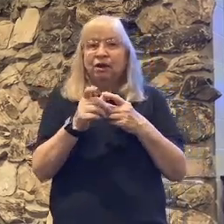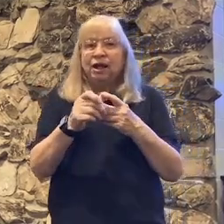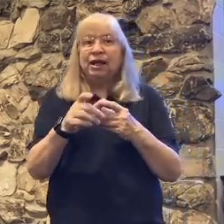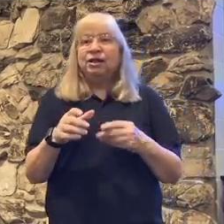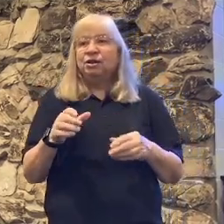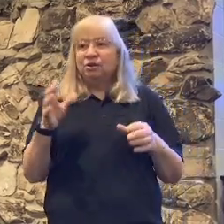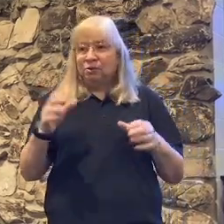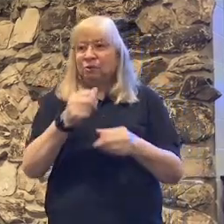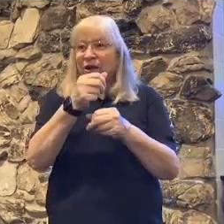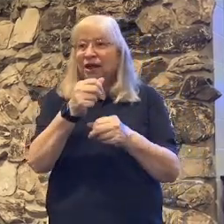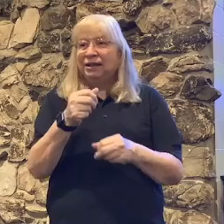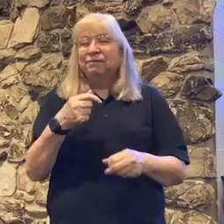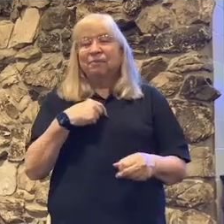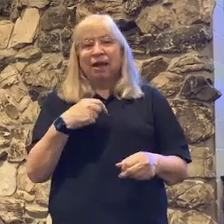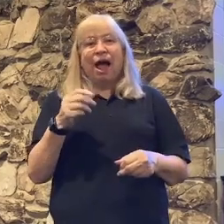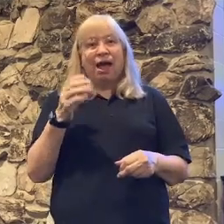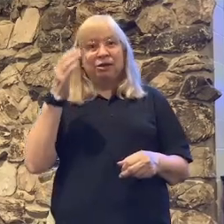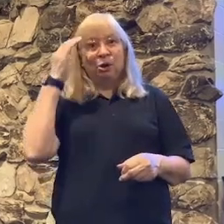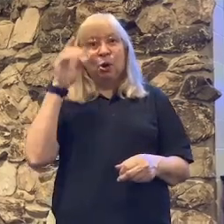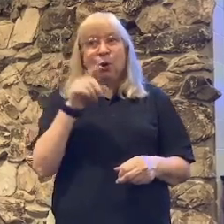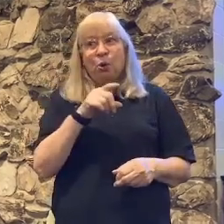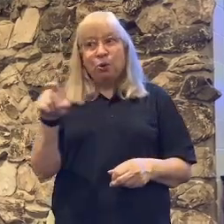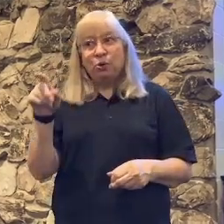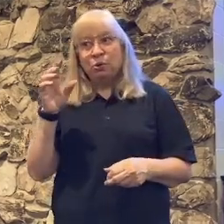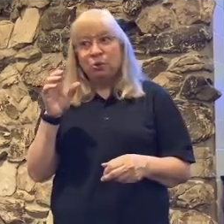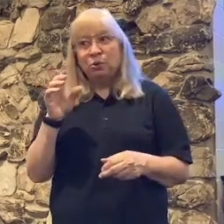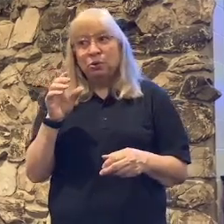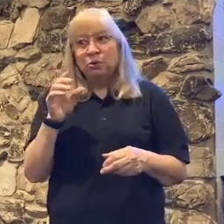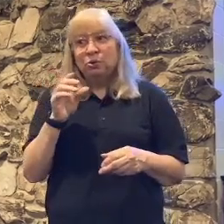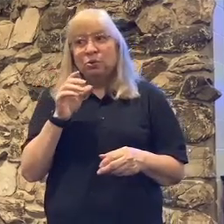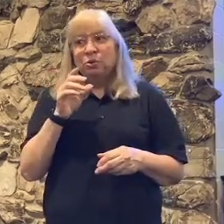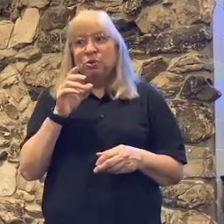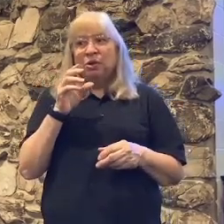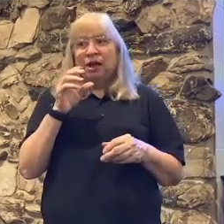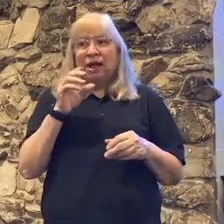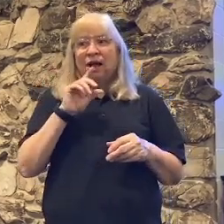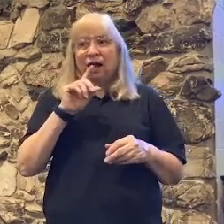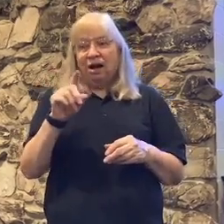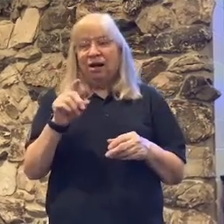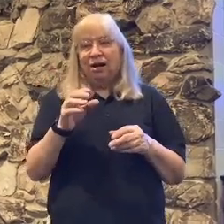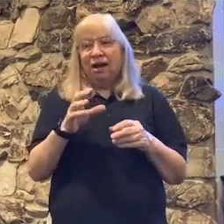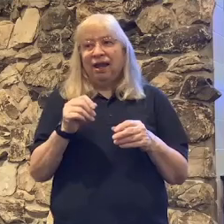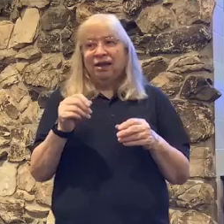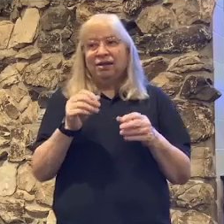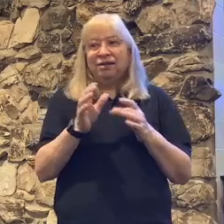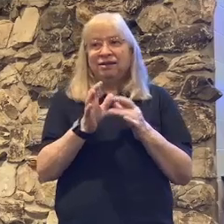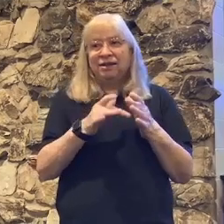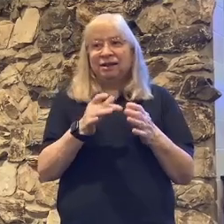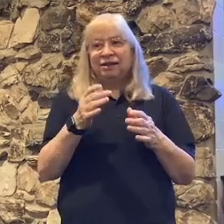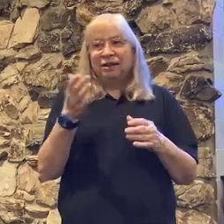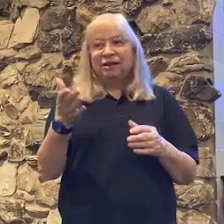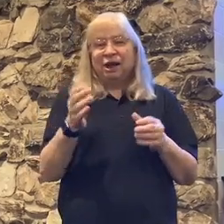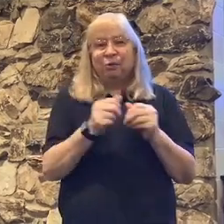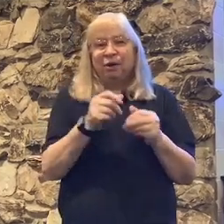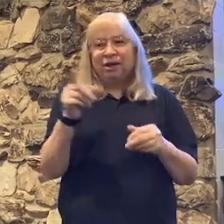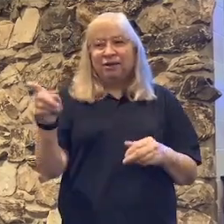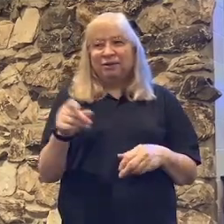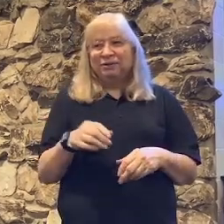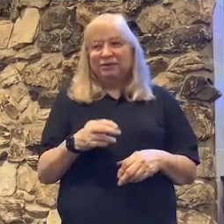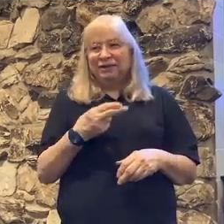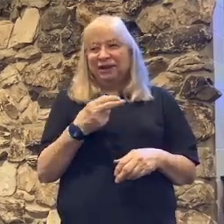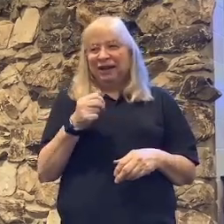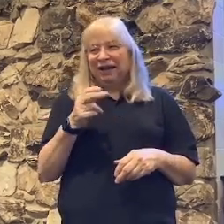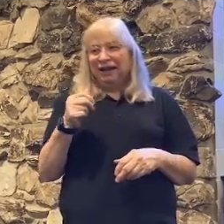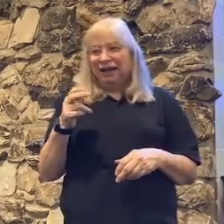you would, because Jesus is right there with you. Okay, let's just do that.